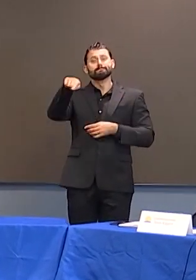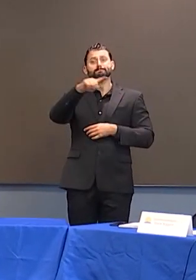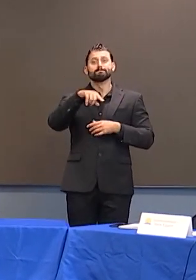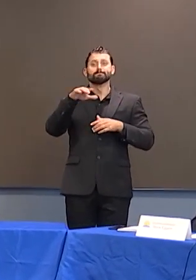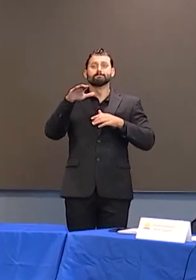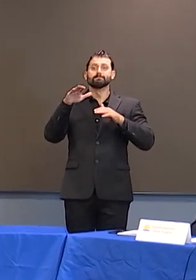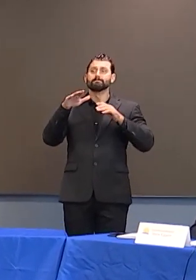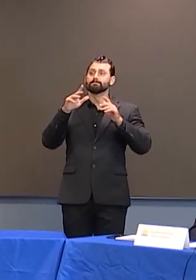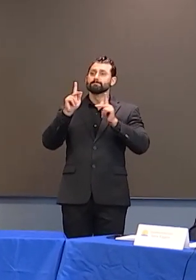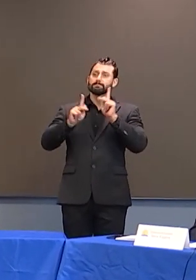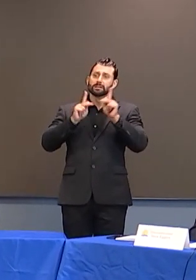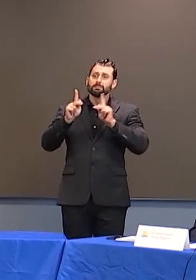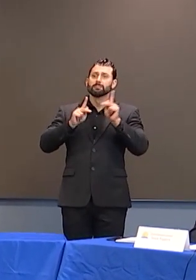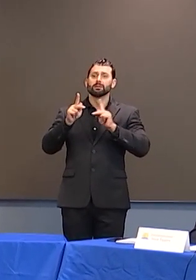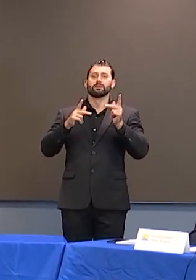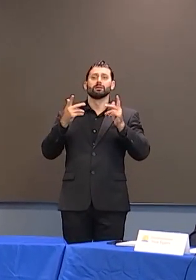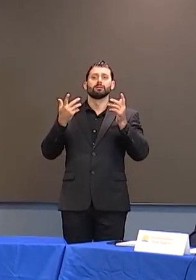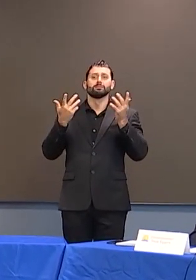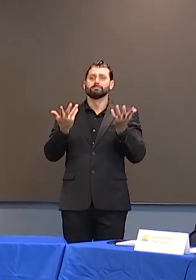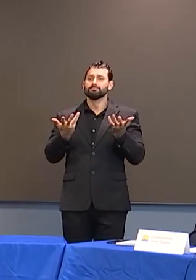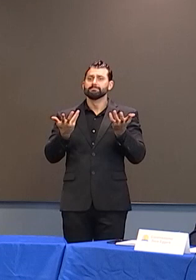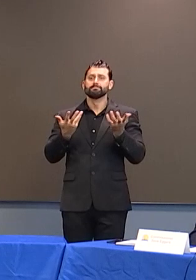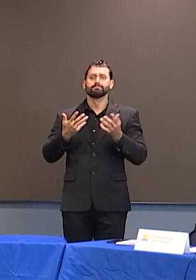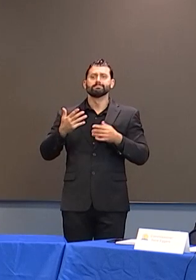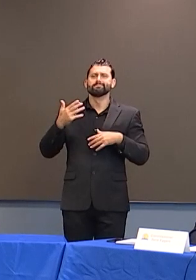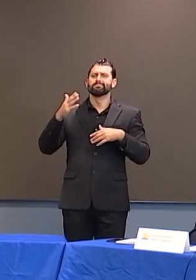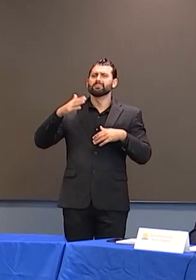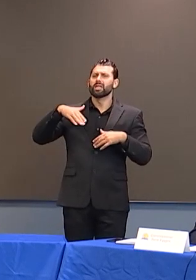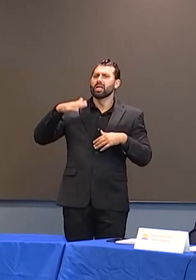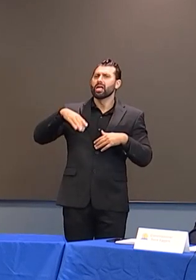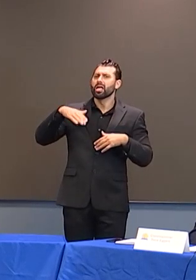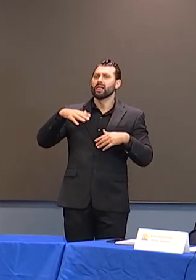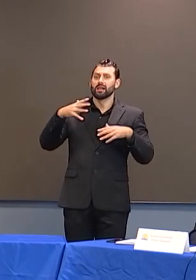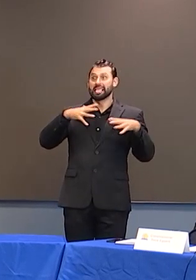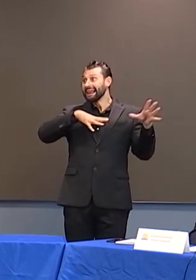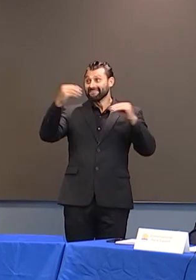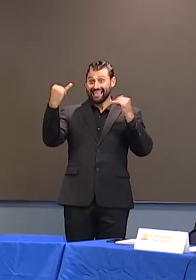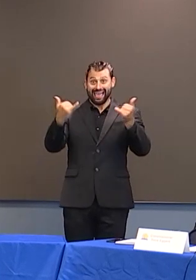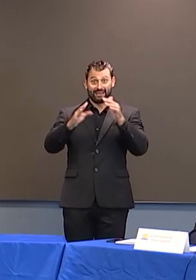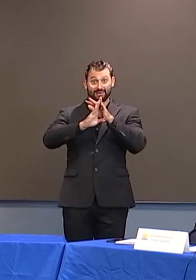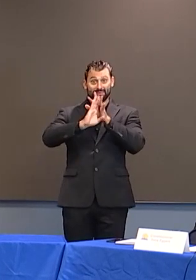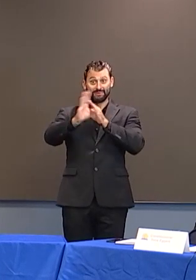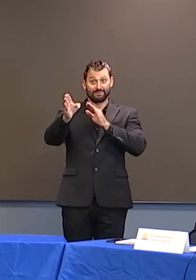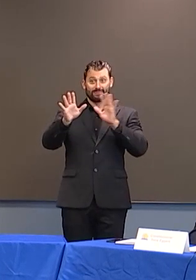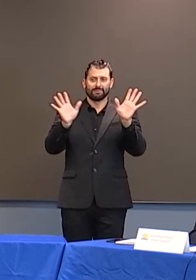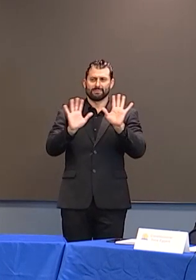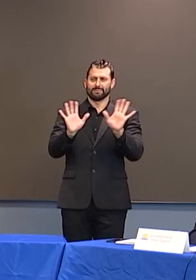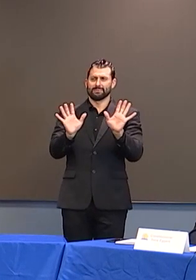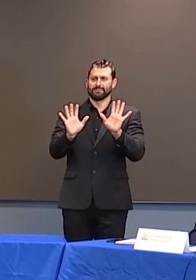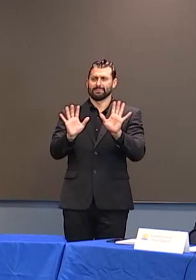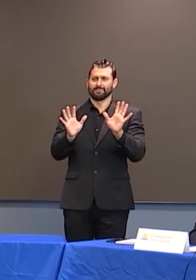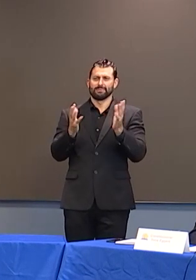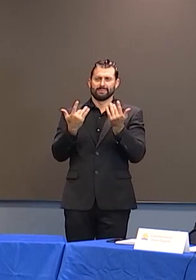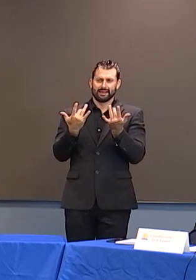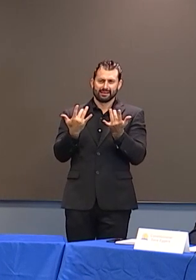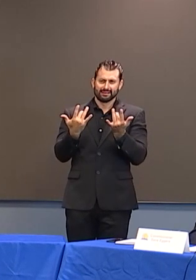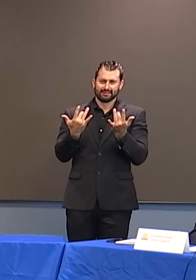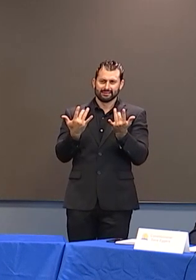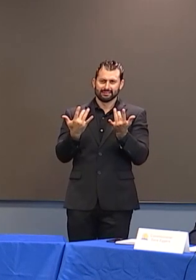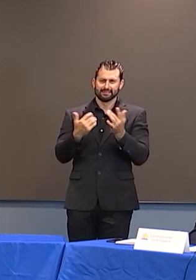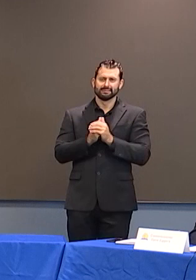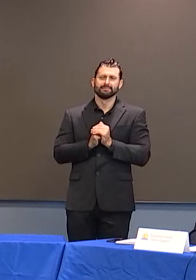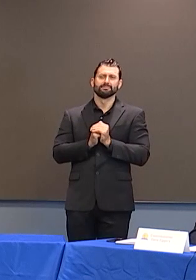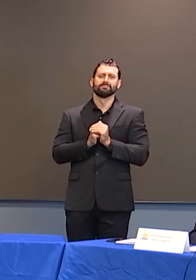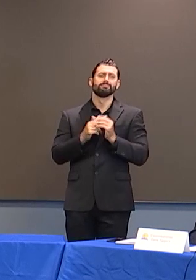that doesn't mean that we're asking people to leave yet. We are asking them to get prepared. We are not closing schools yet. So if you just kind of want to